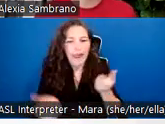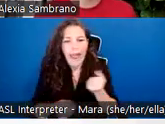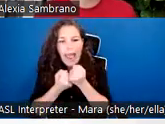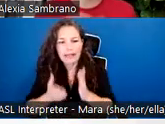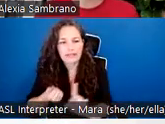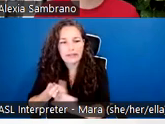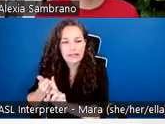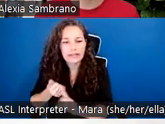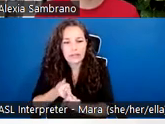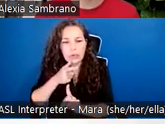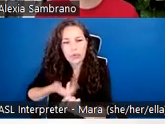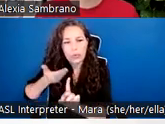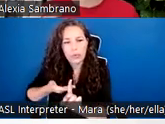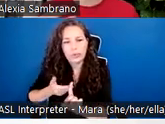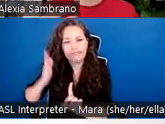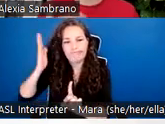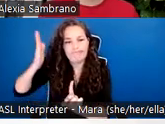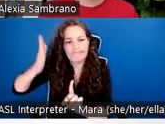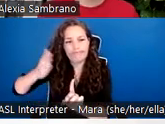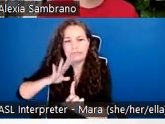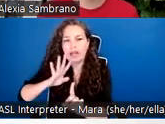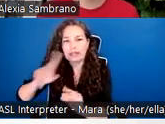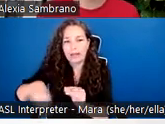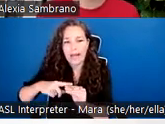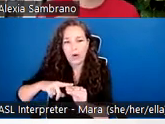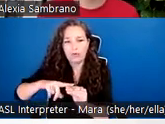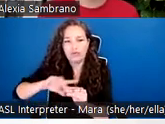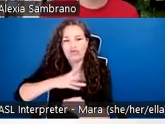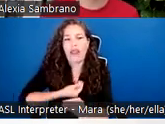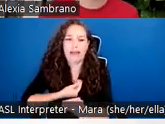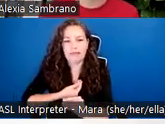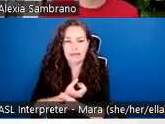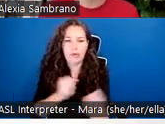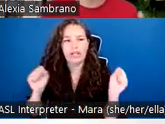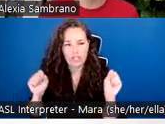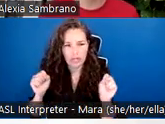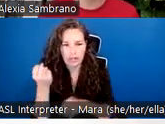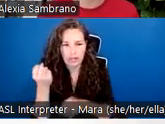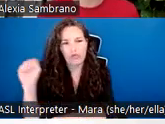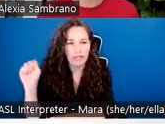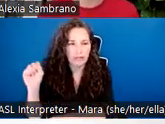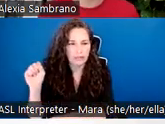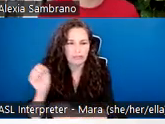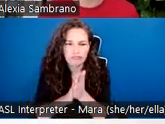who talks a lot about how trans liberation movements and trans activism is very deeply rooted with